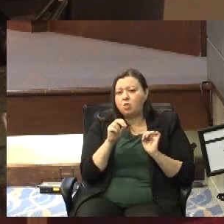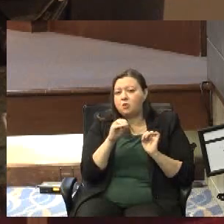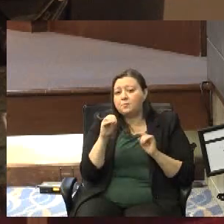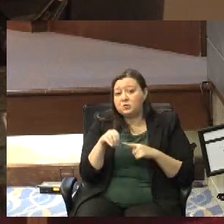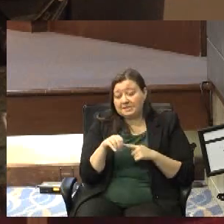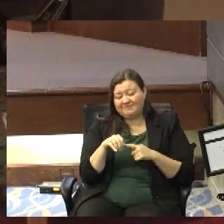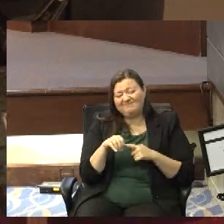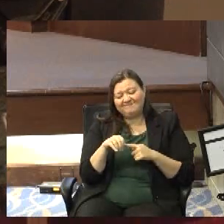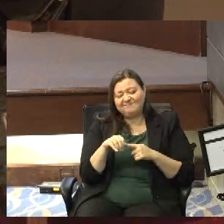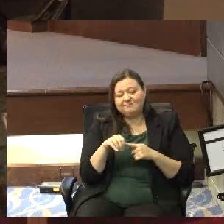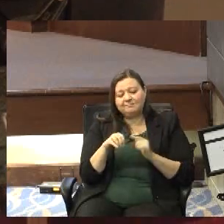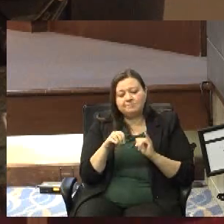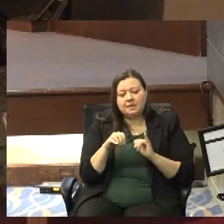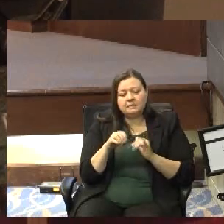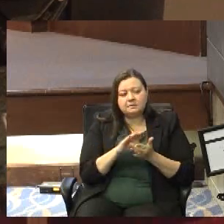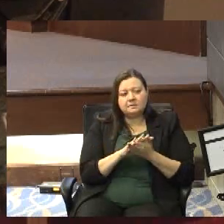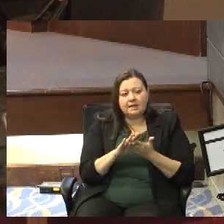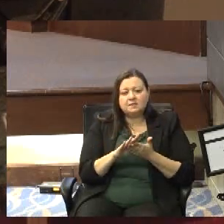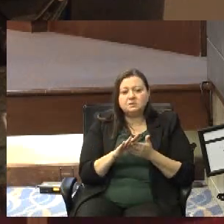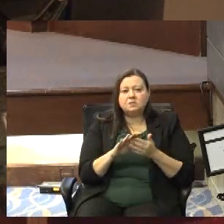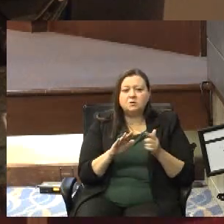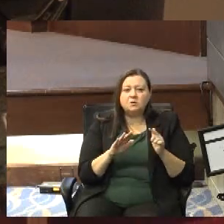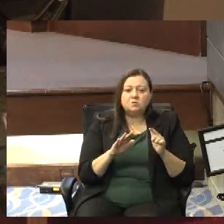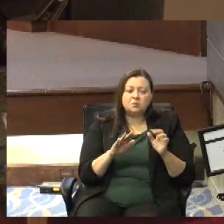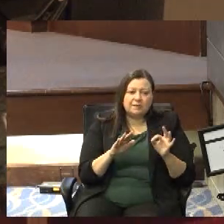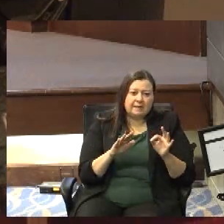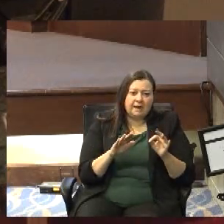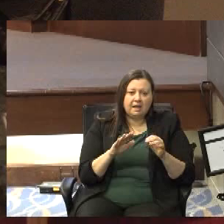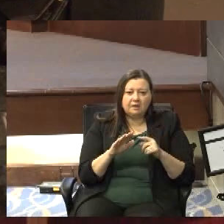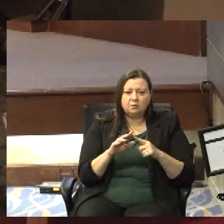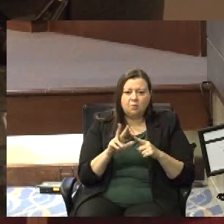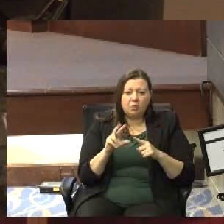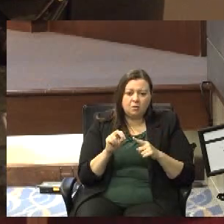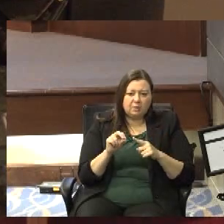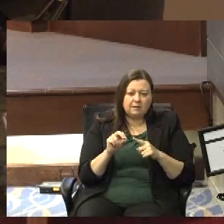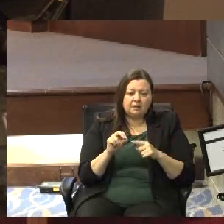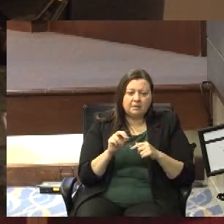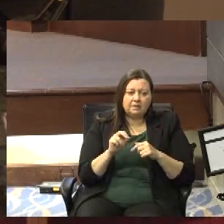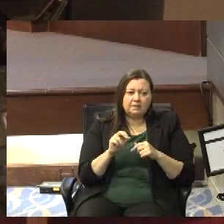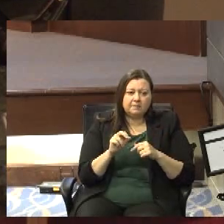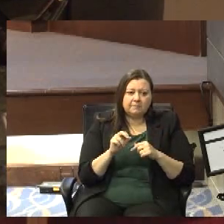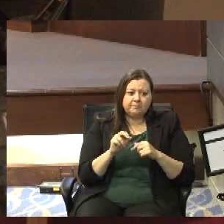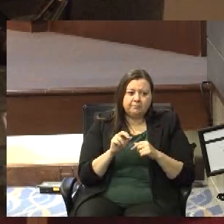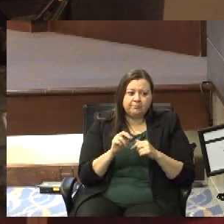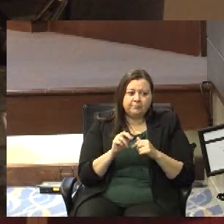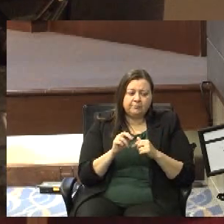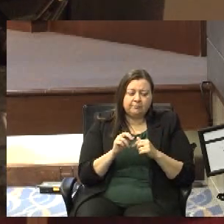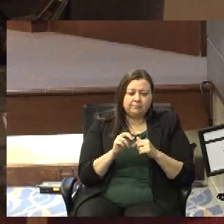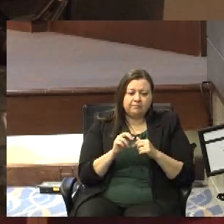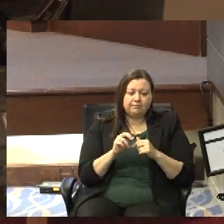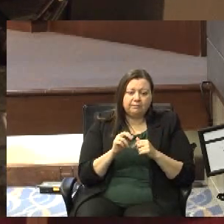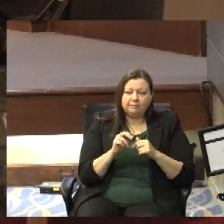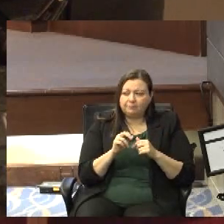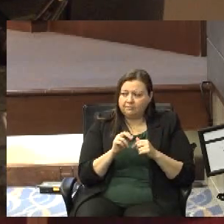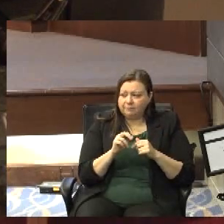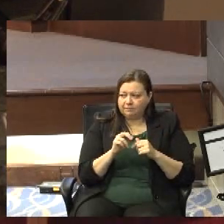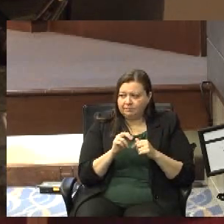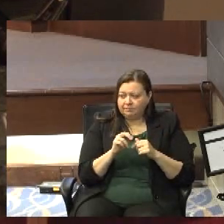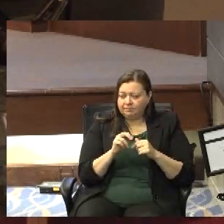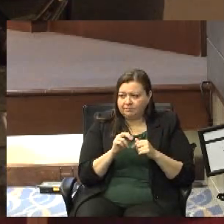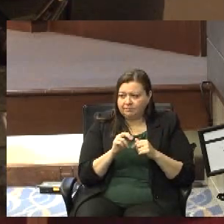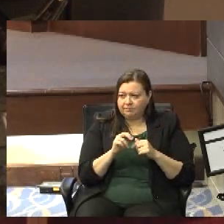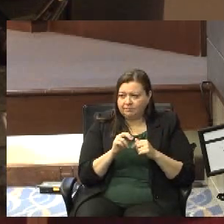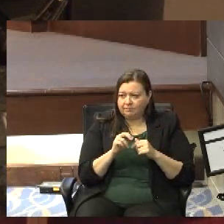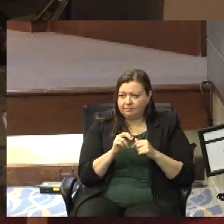you know, that the $29 million there, or all the $30 million, is what we would drag in this